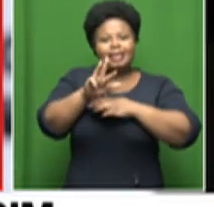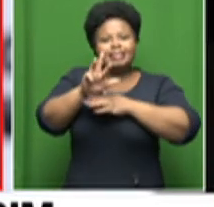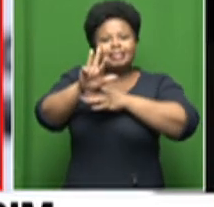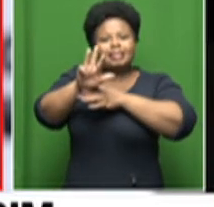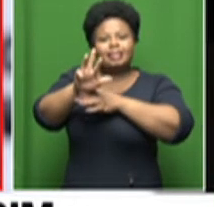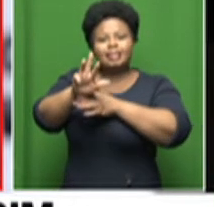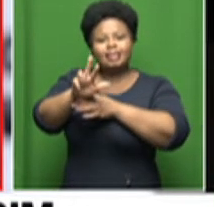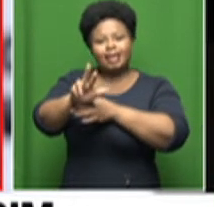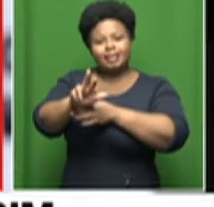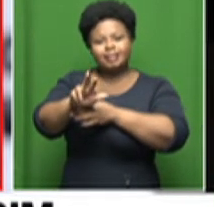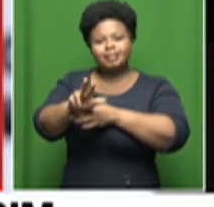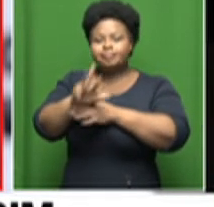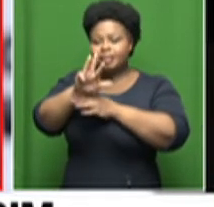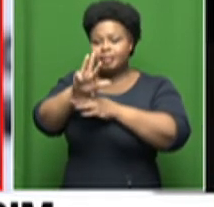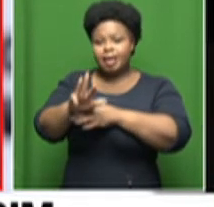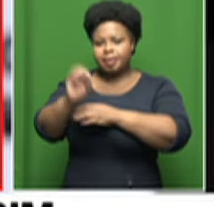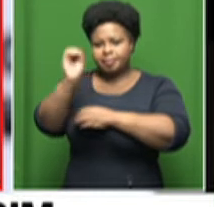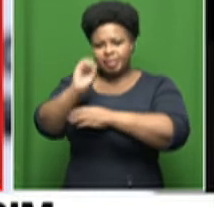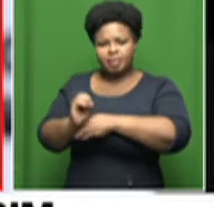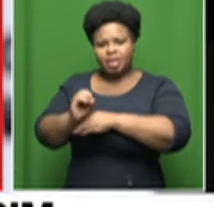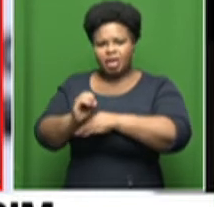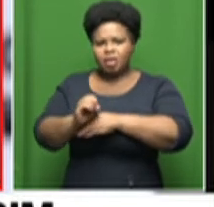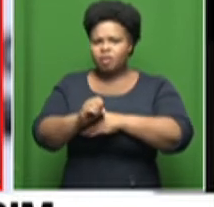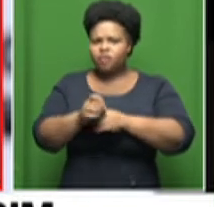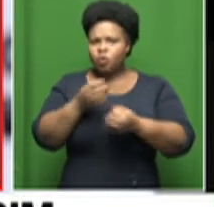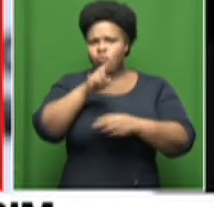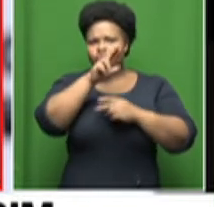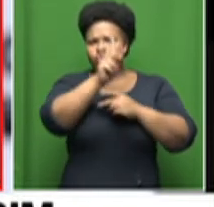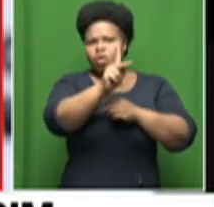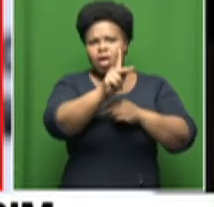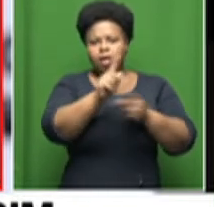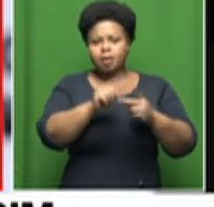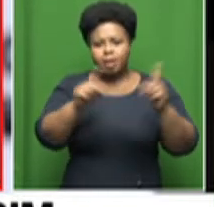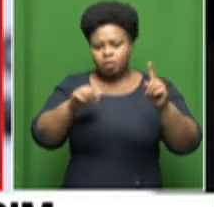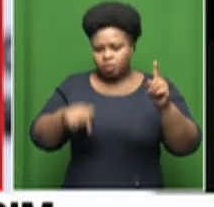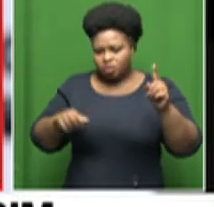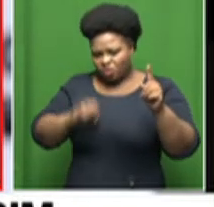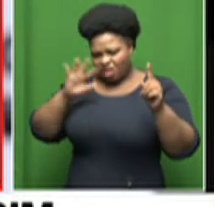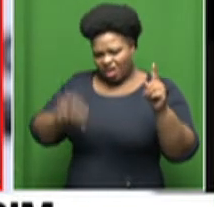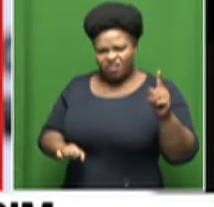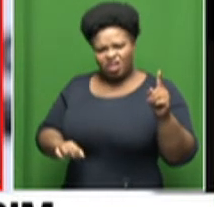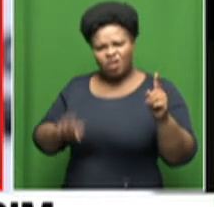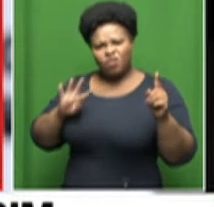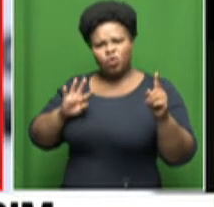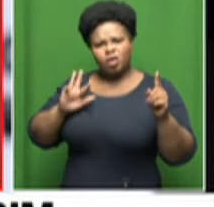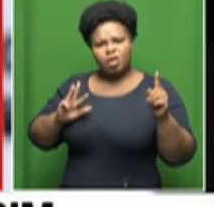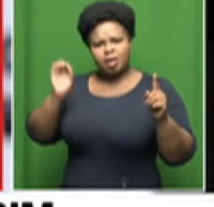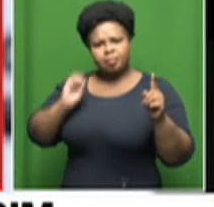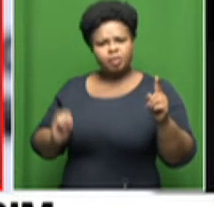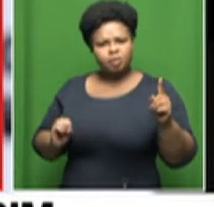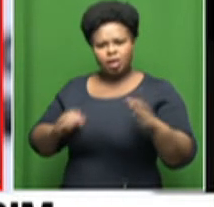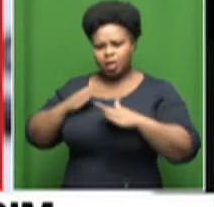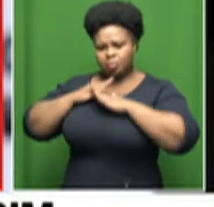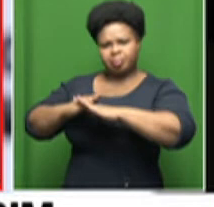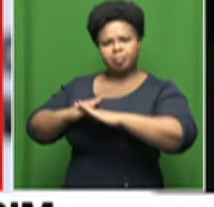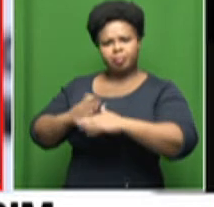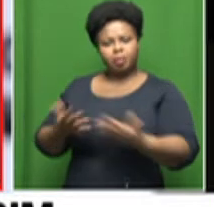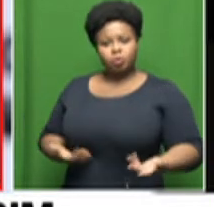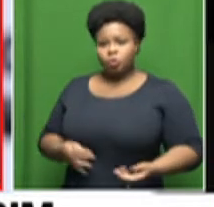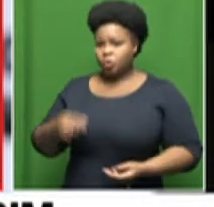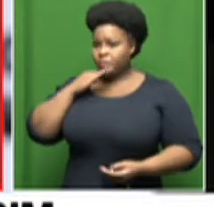89% effective in the UK, but only 49% effective in South Africa. So the answer to that question is, are